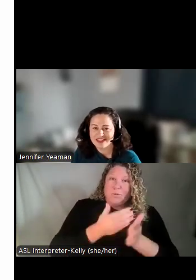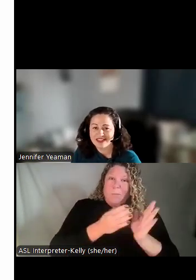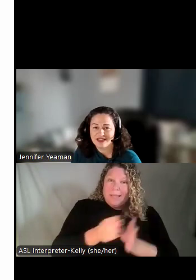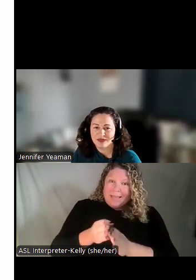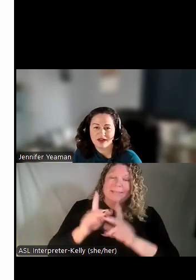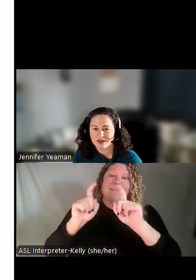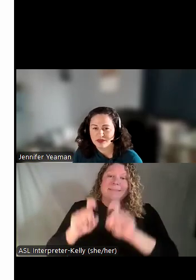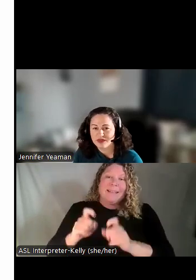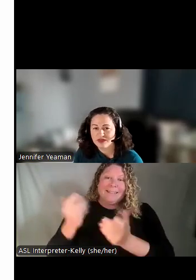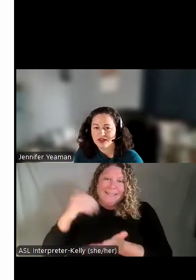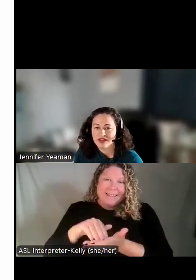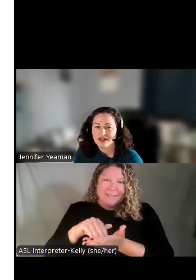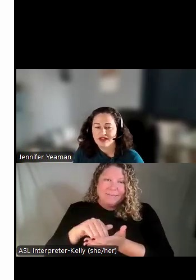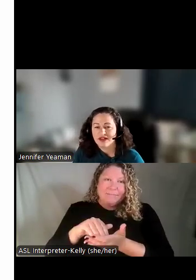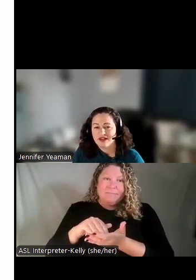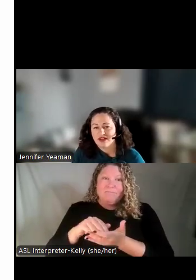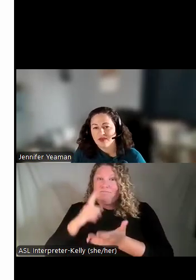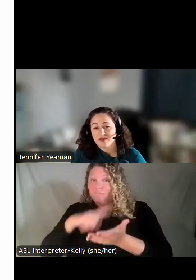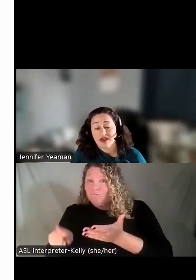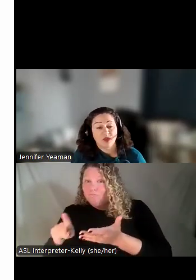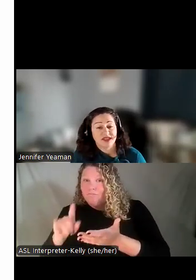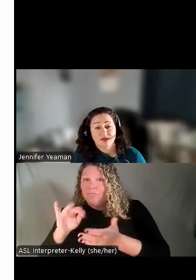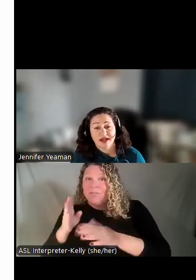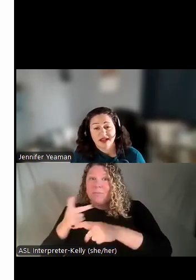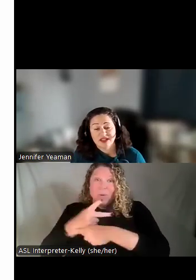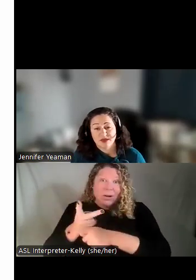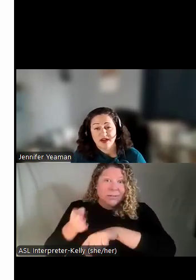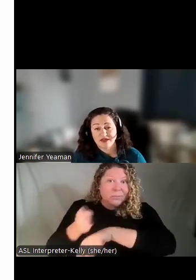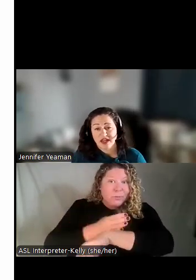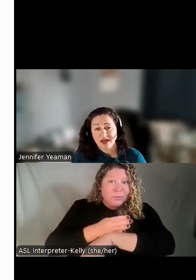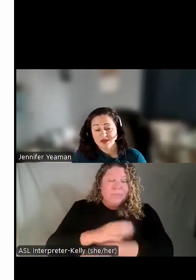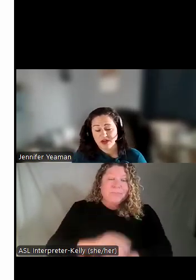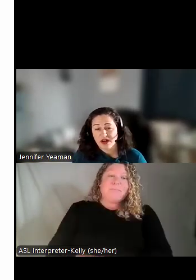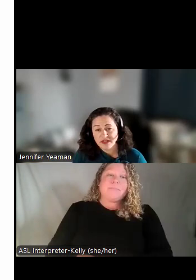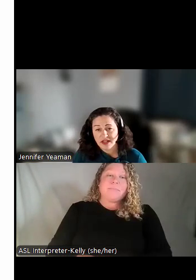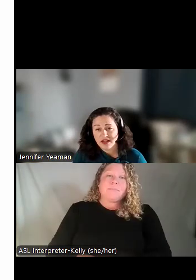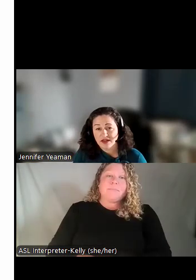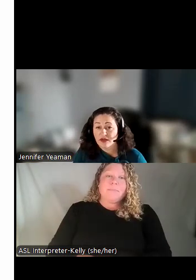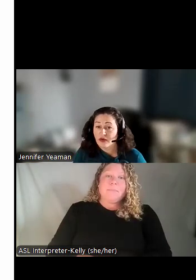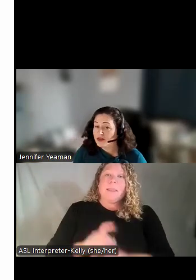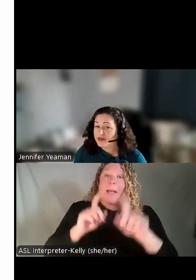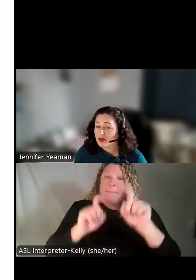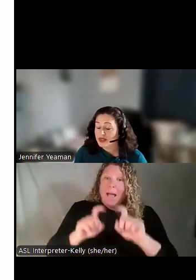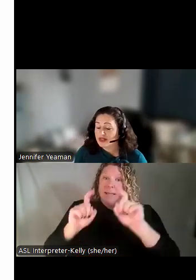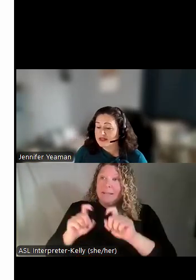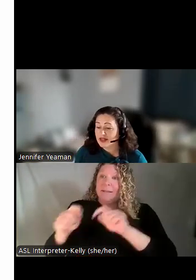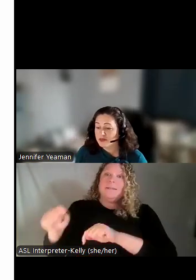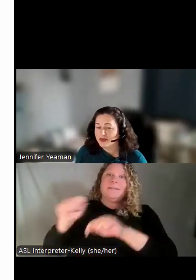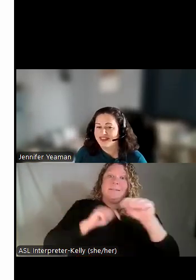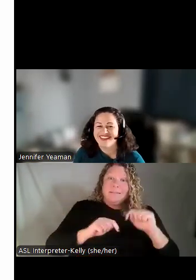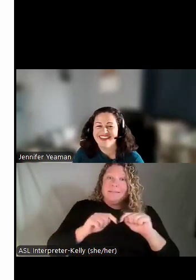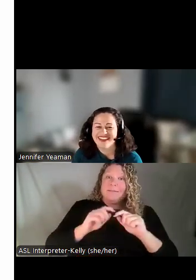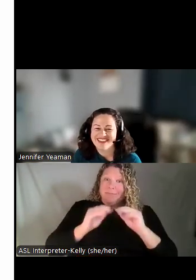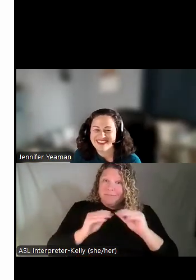again, check to see, did the product improve? And once the pilot has been run enough times where you're confident in it, or if that week is